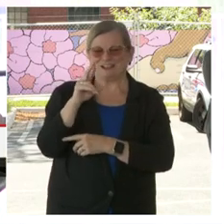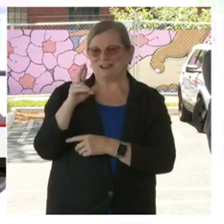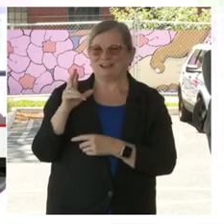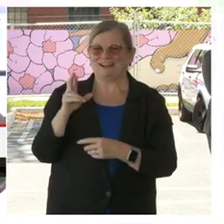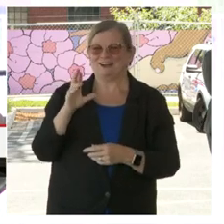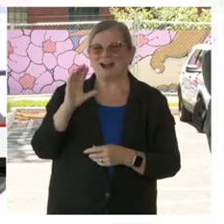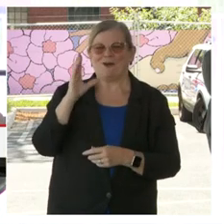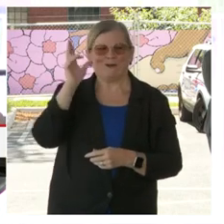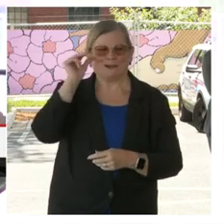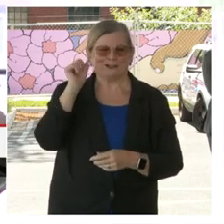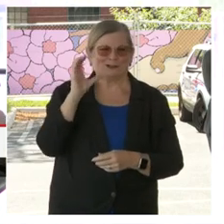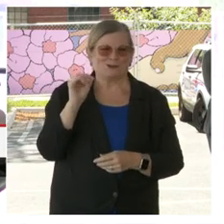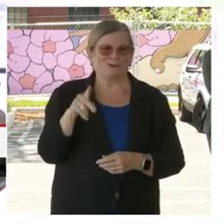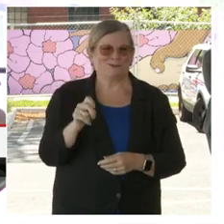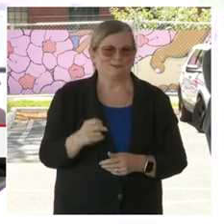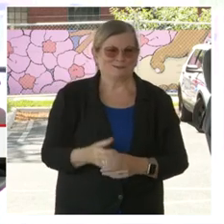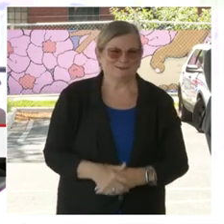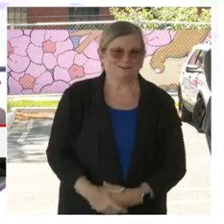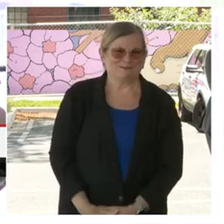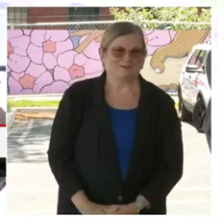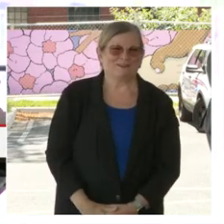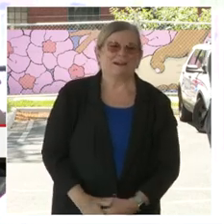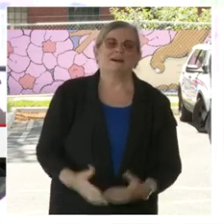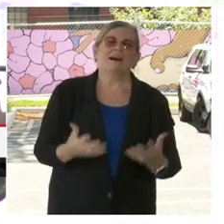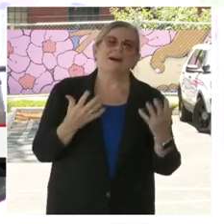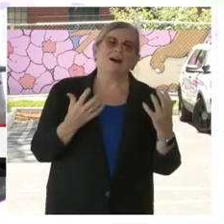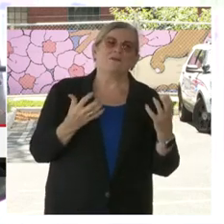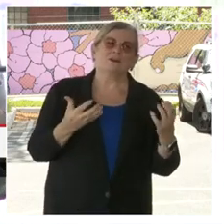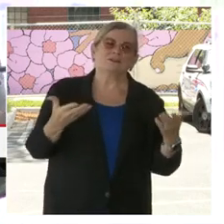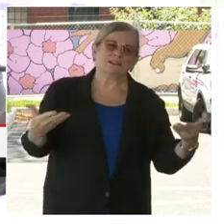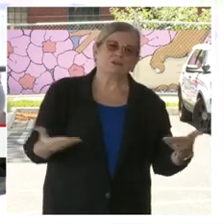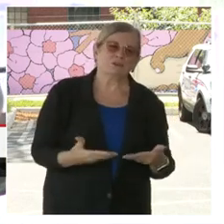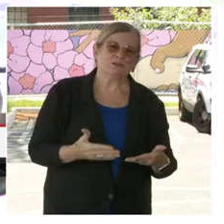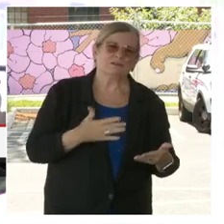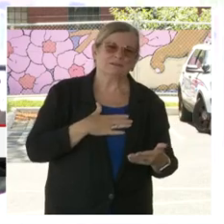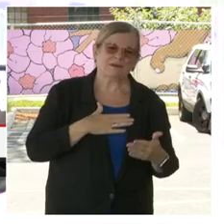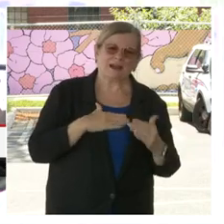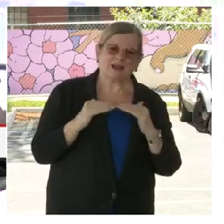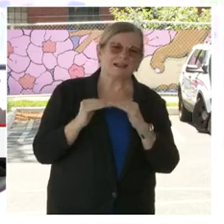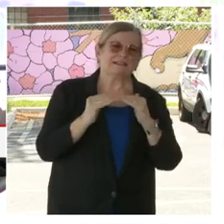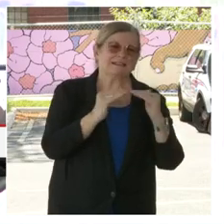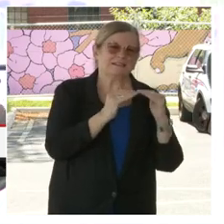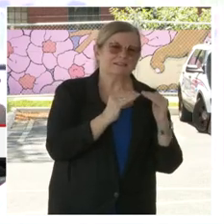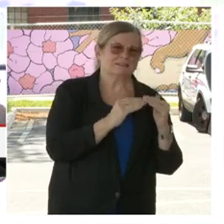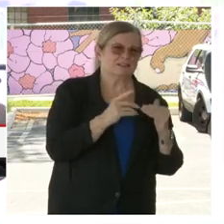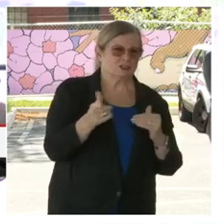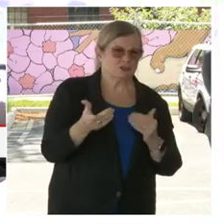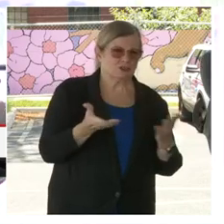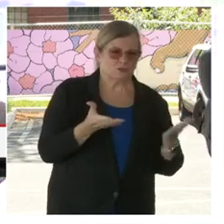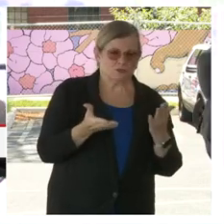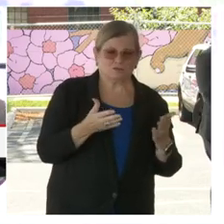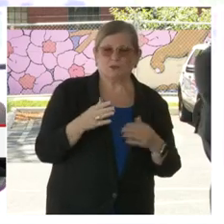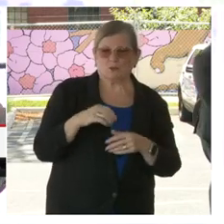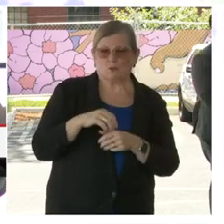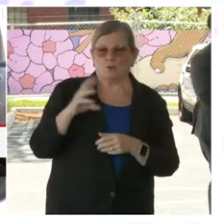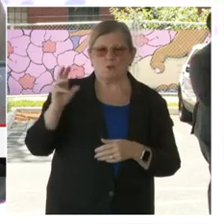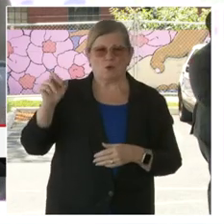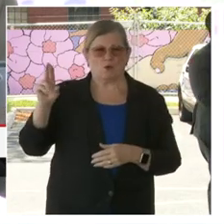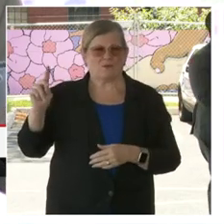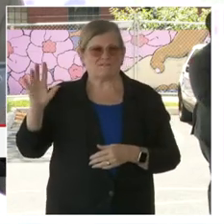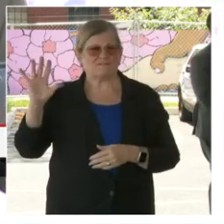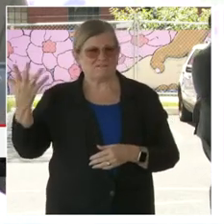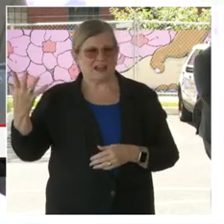But in conclusion, I want to introduce a colleague of mine who serves in Ward 5, also chairs the Committee on Business and